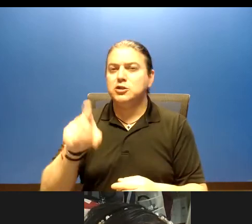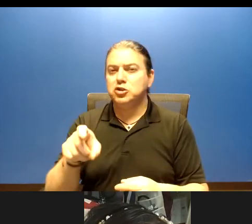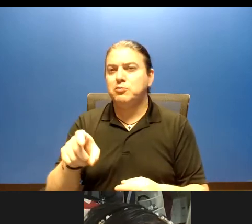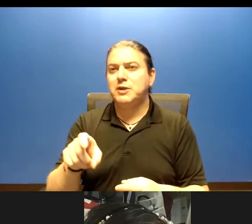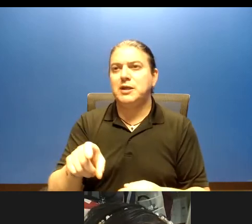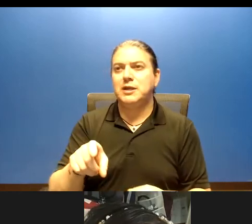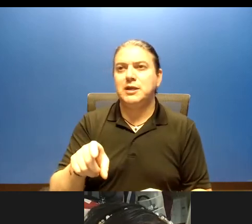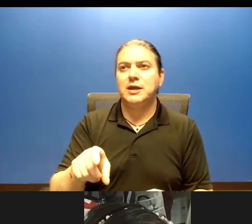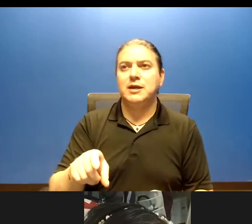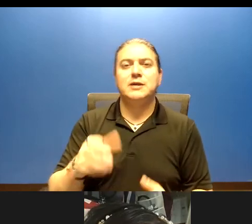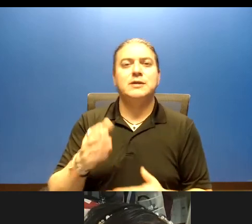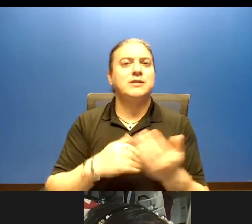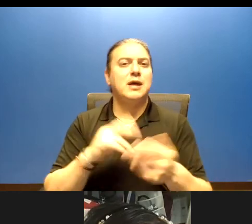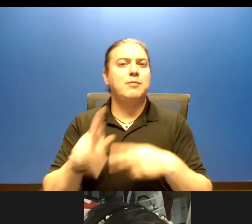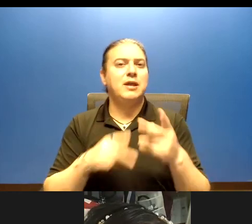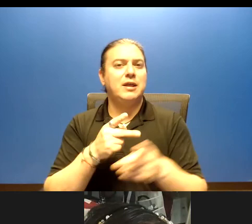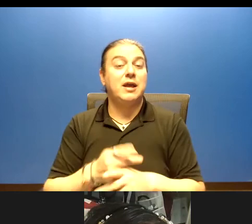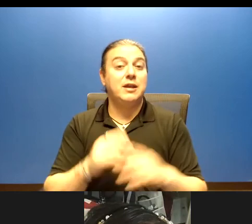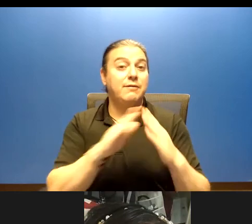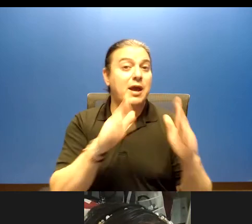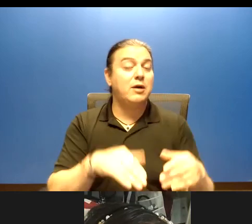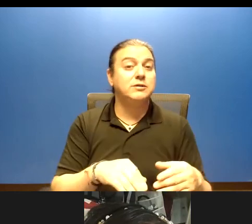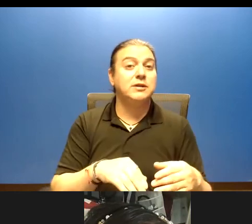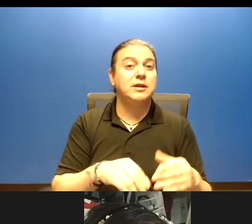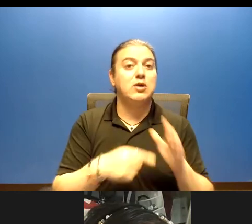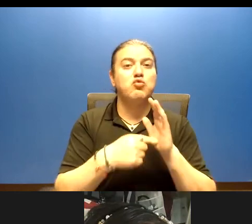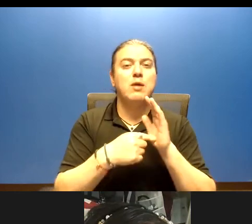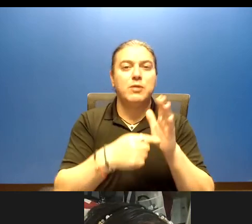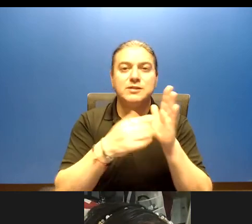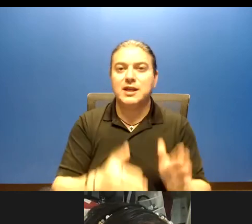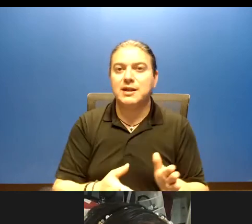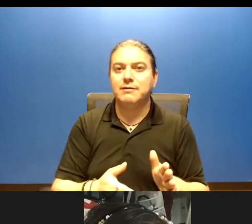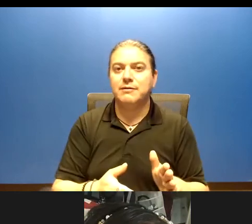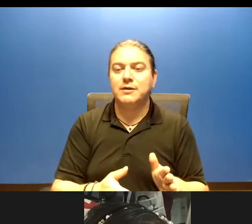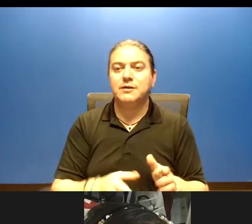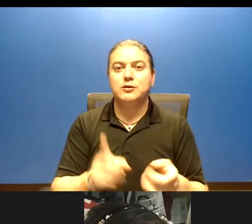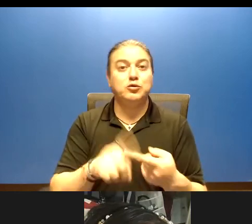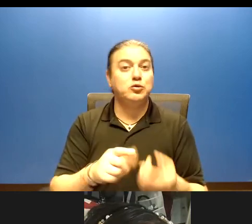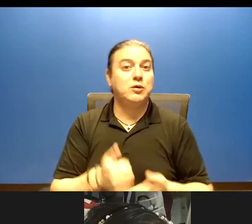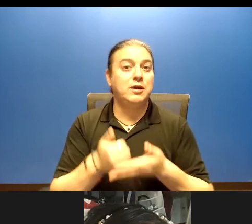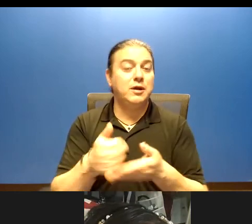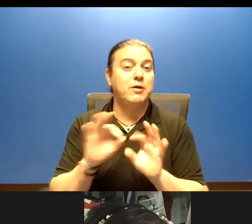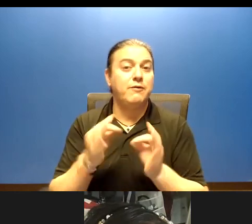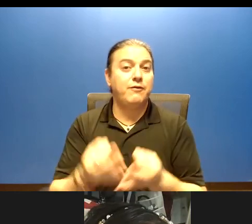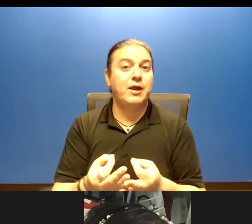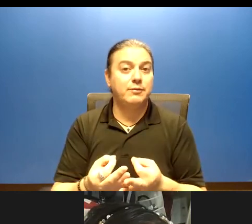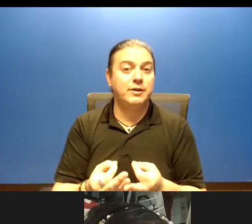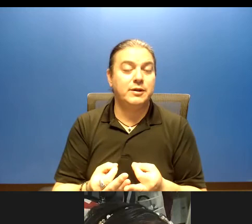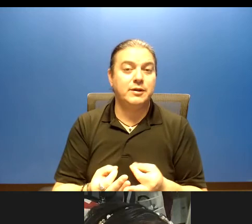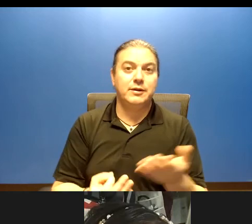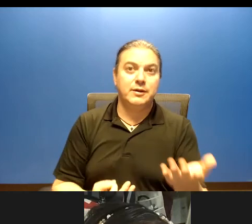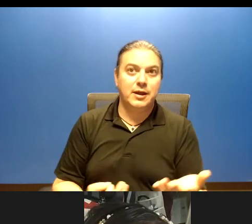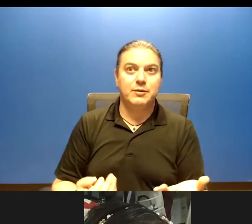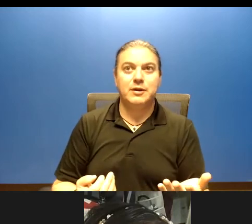housing representative that can, help a family. We are oftentimes as caregivers inundated with information that we have to sort